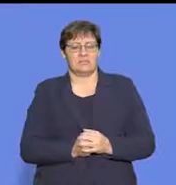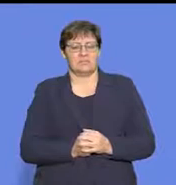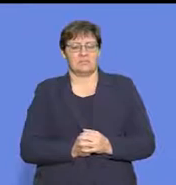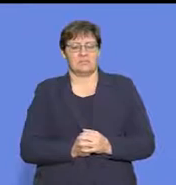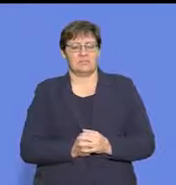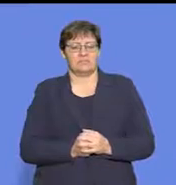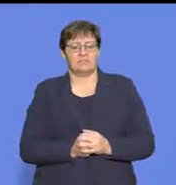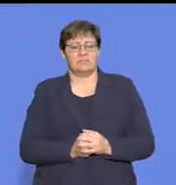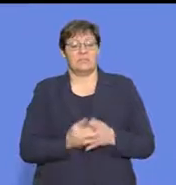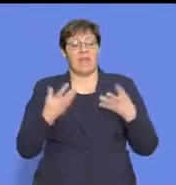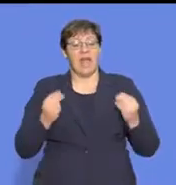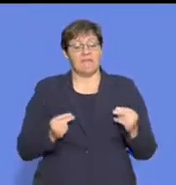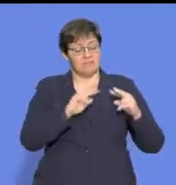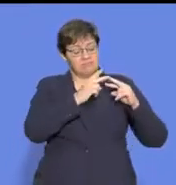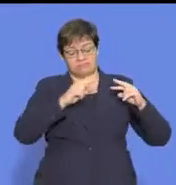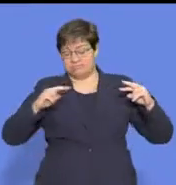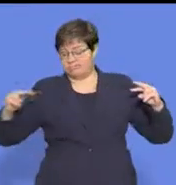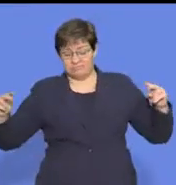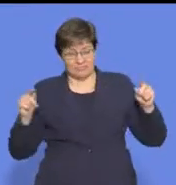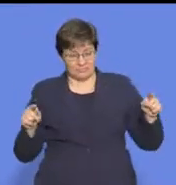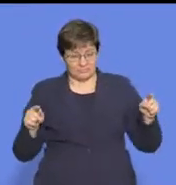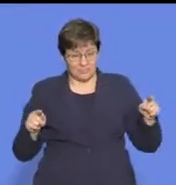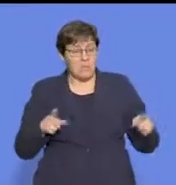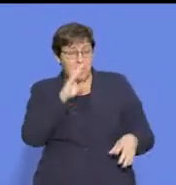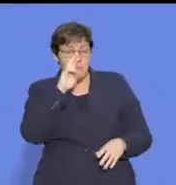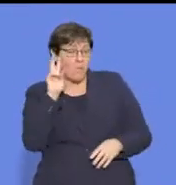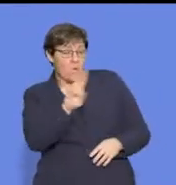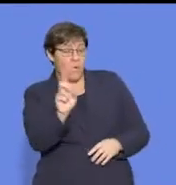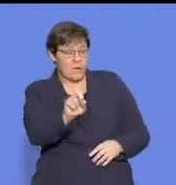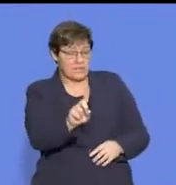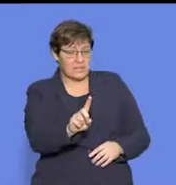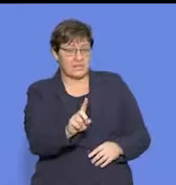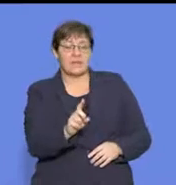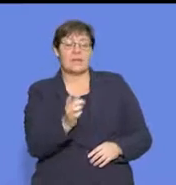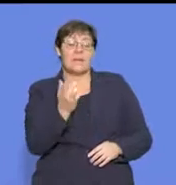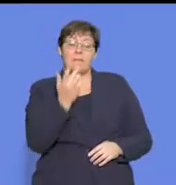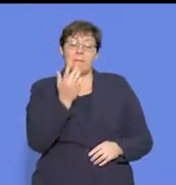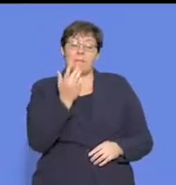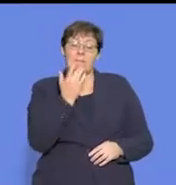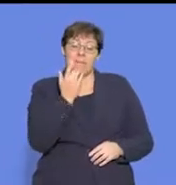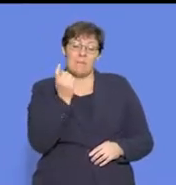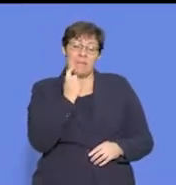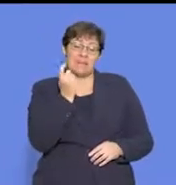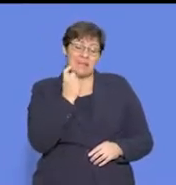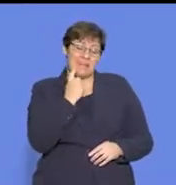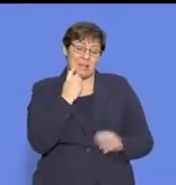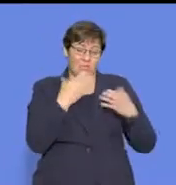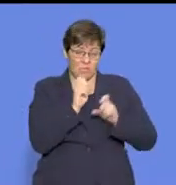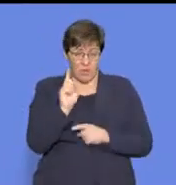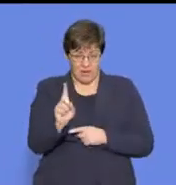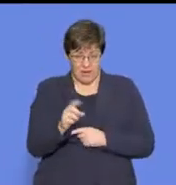In the end, having a series like this, I want you to notice these are metals, group 1 metals